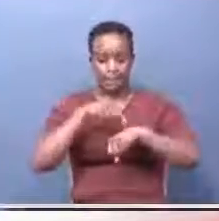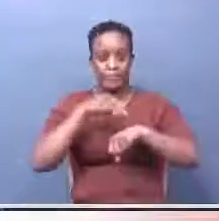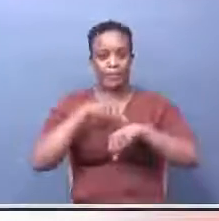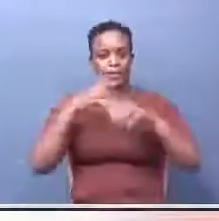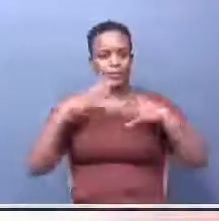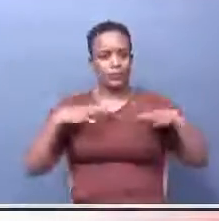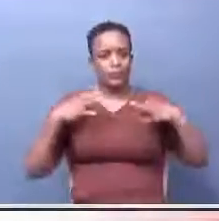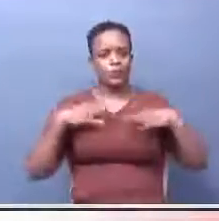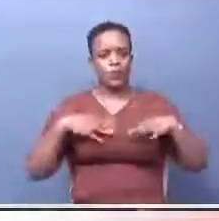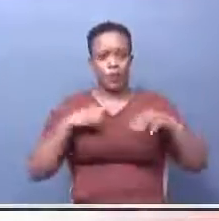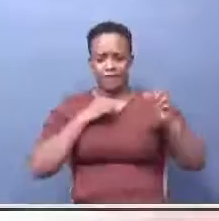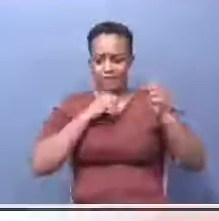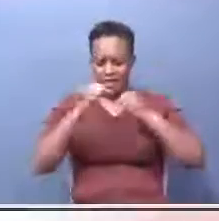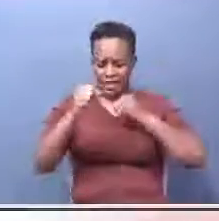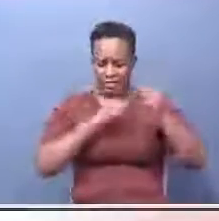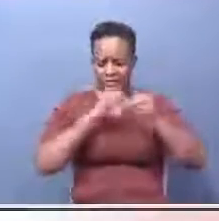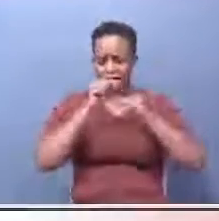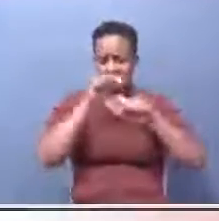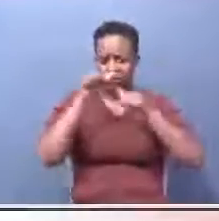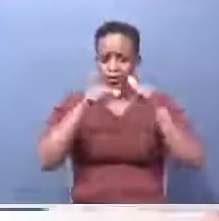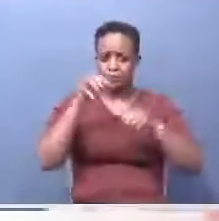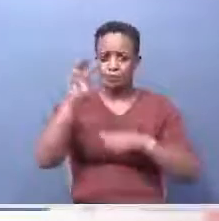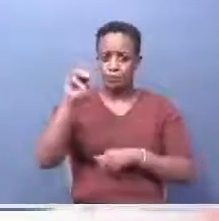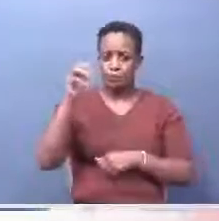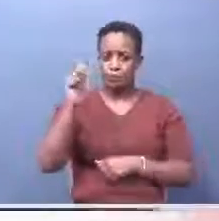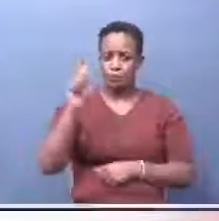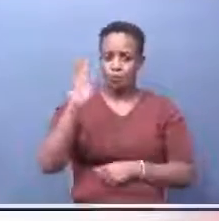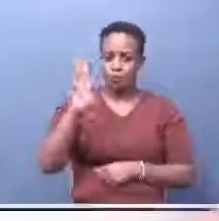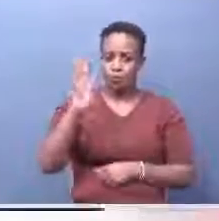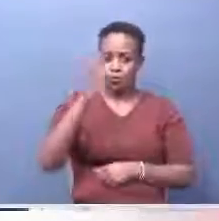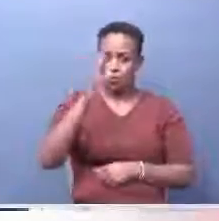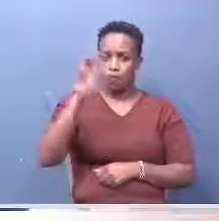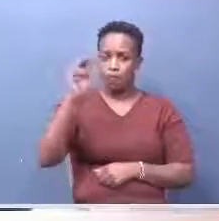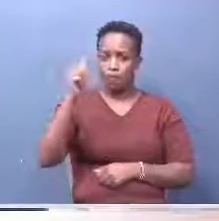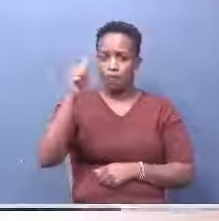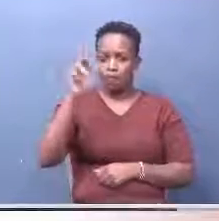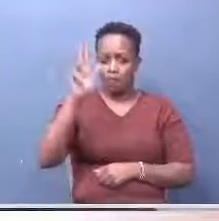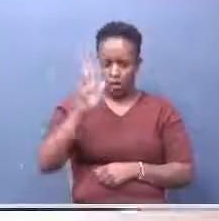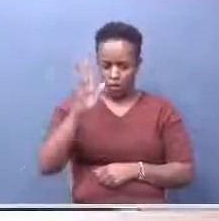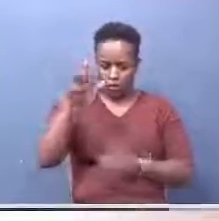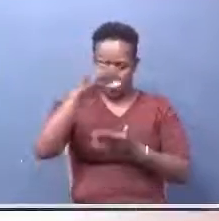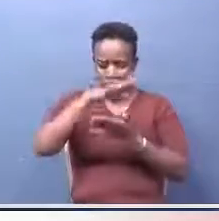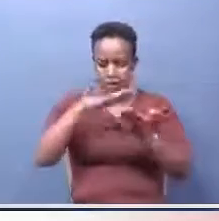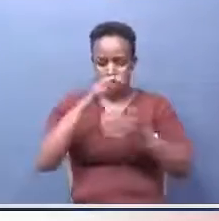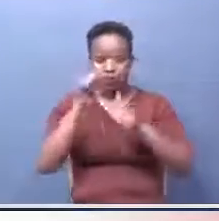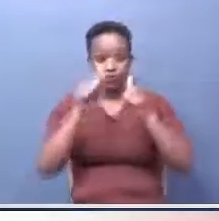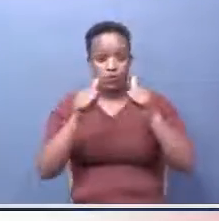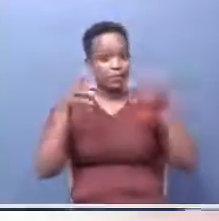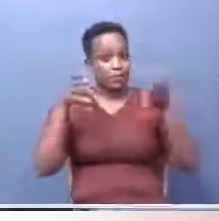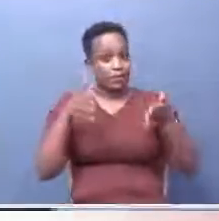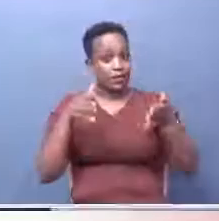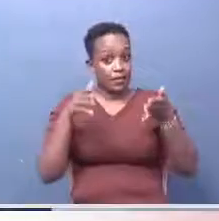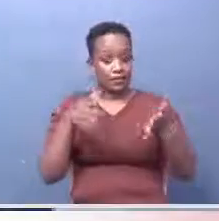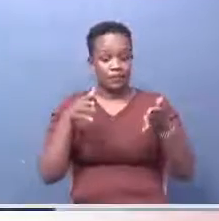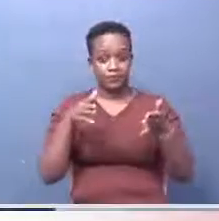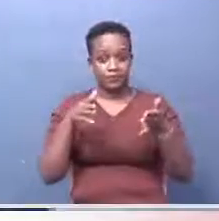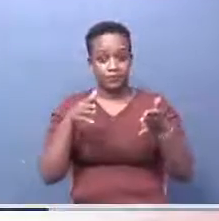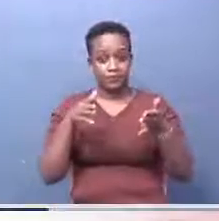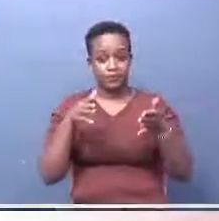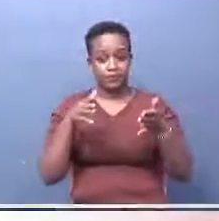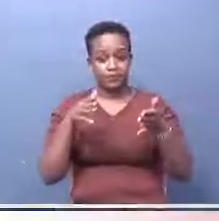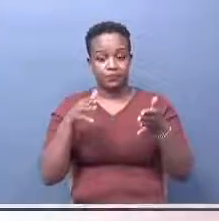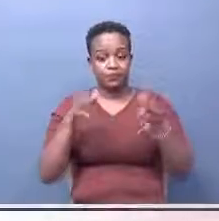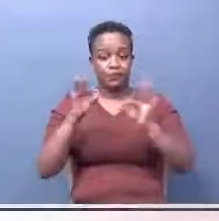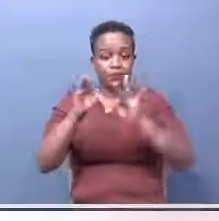were fighting for independence, the Mau Mau, actually the field which we are right behind you,